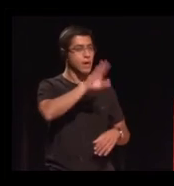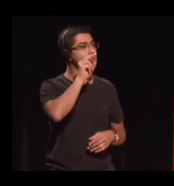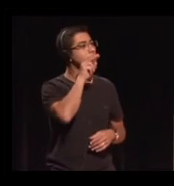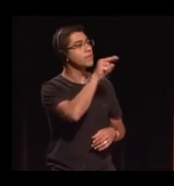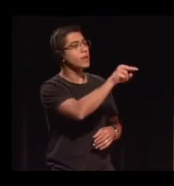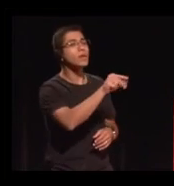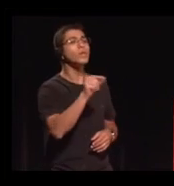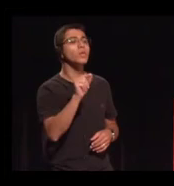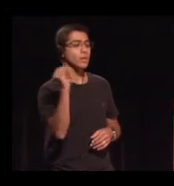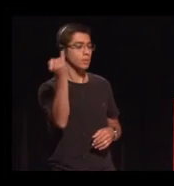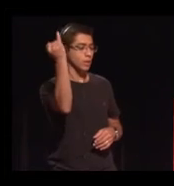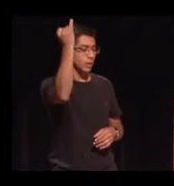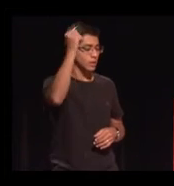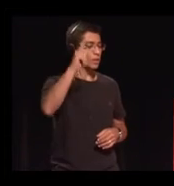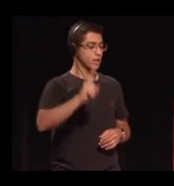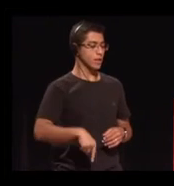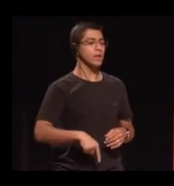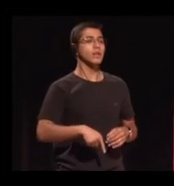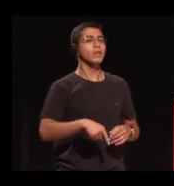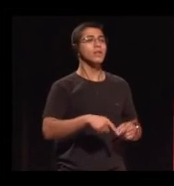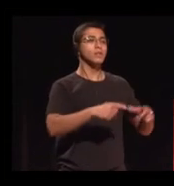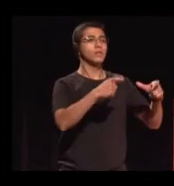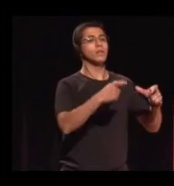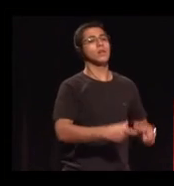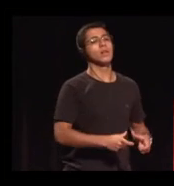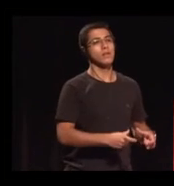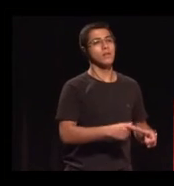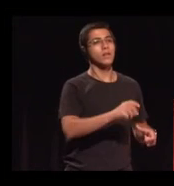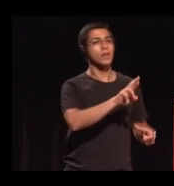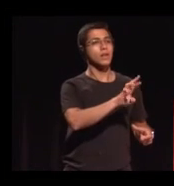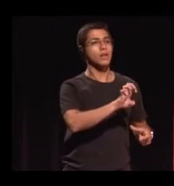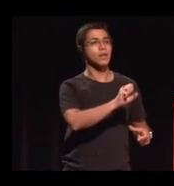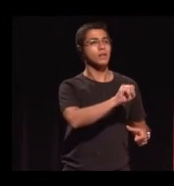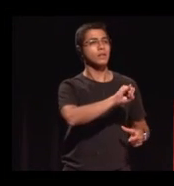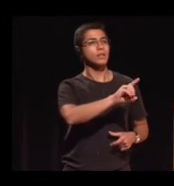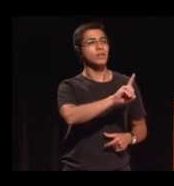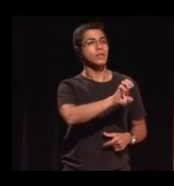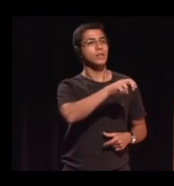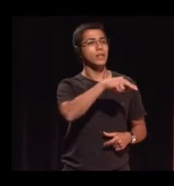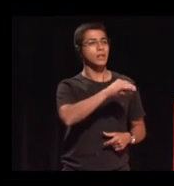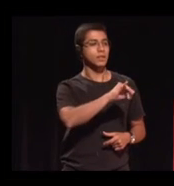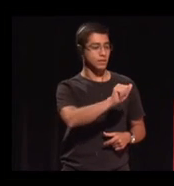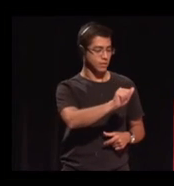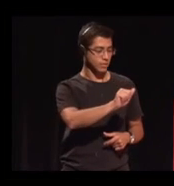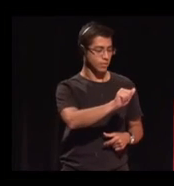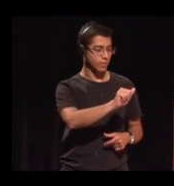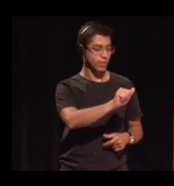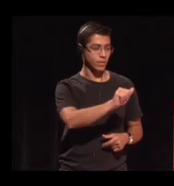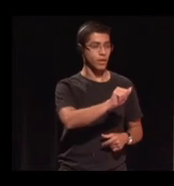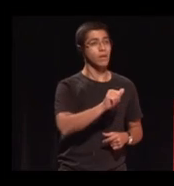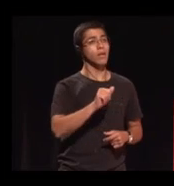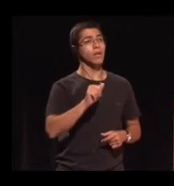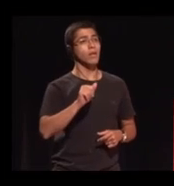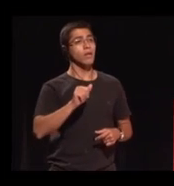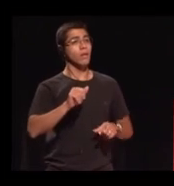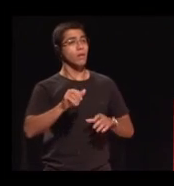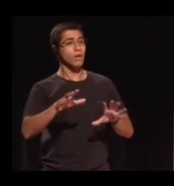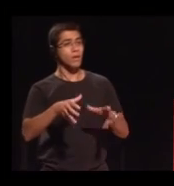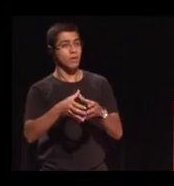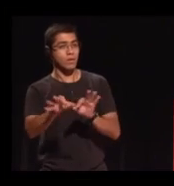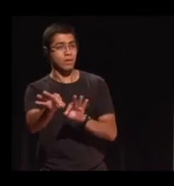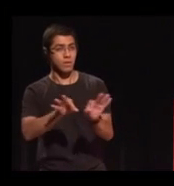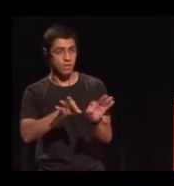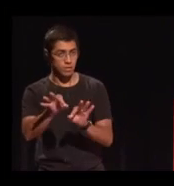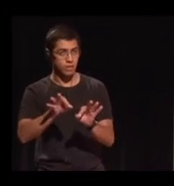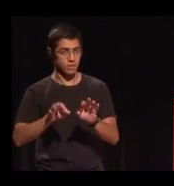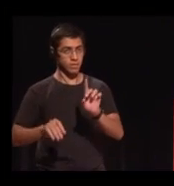So after this experience, Ellen and Andy, the directors of the program, wanted to allow more time